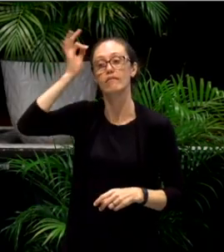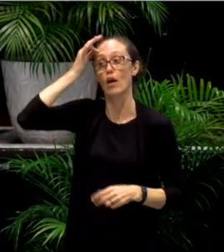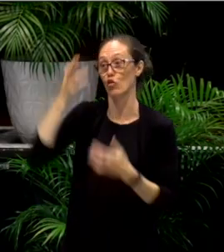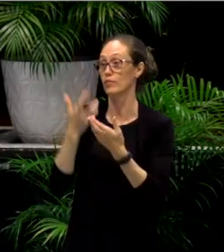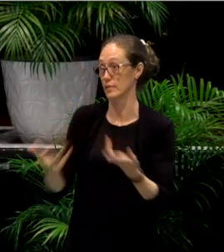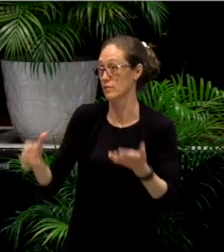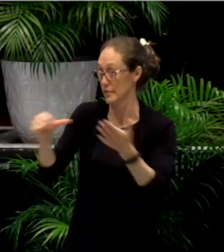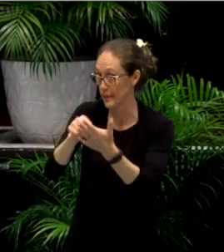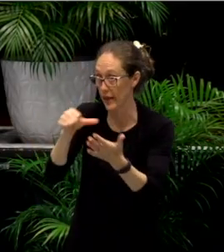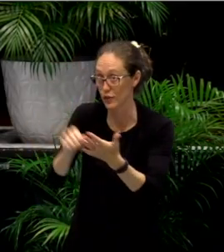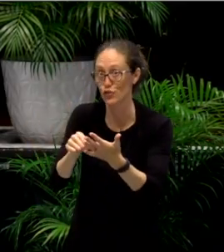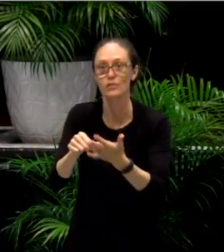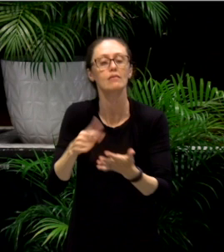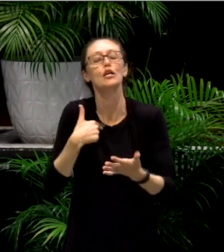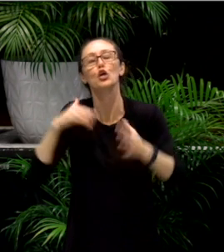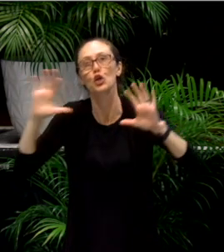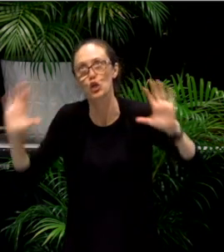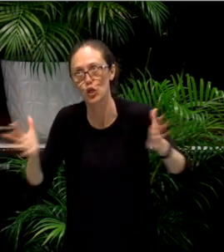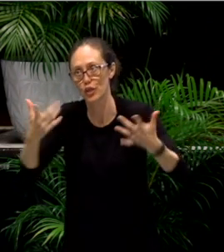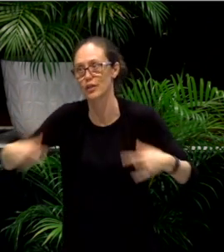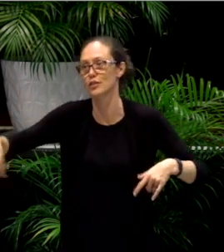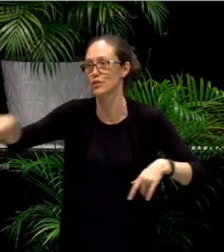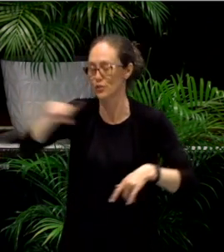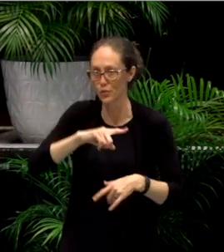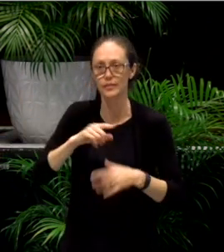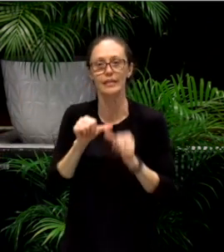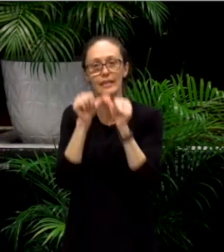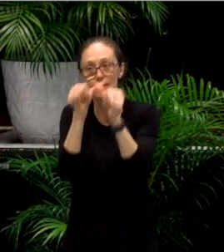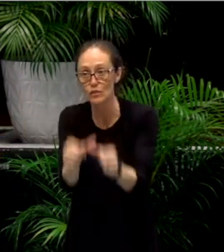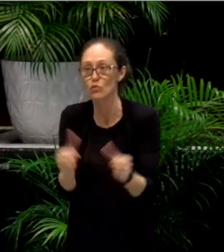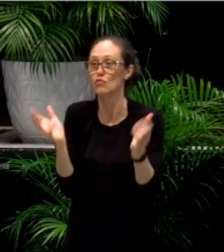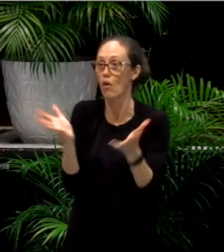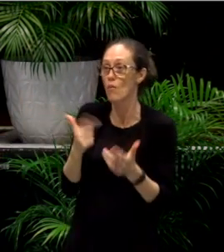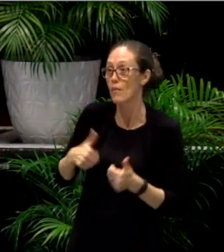page, and we encourage you to continue talking with